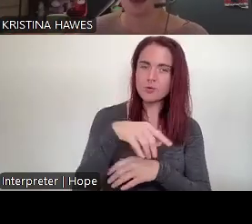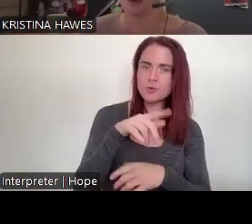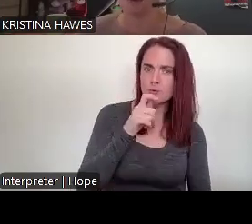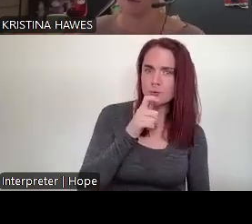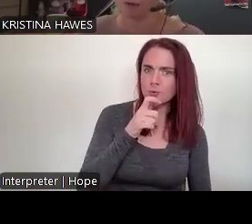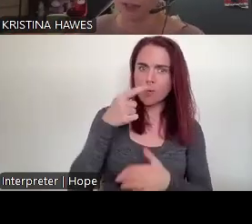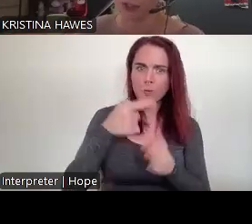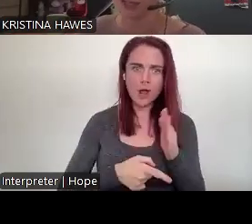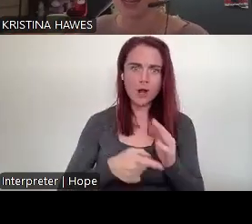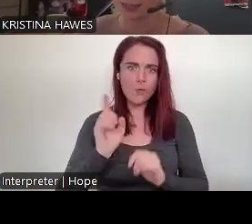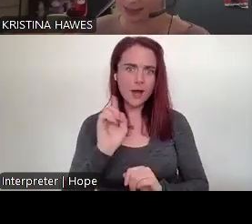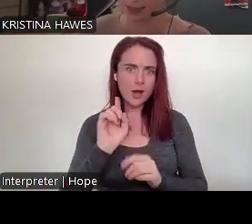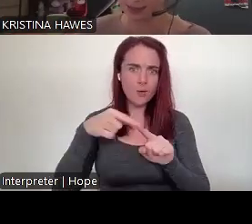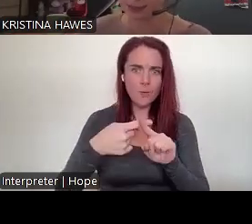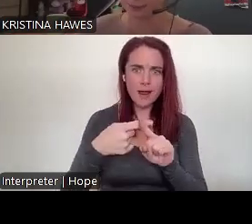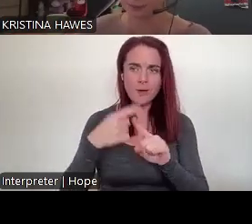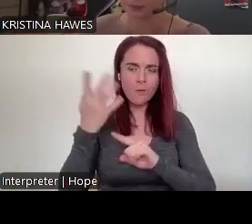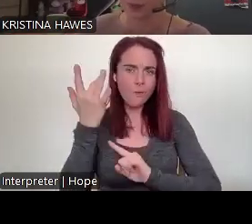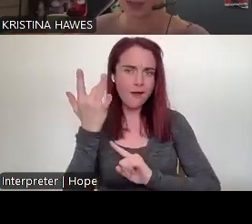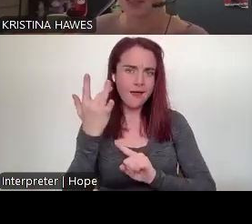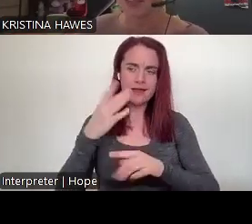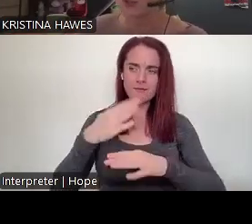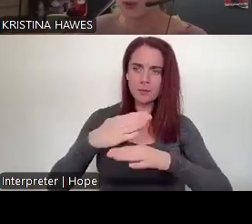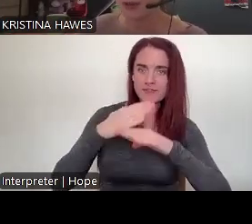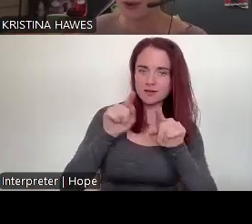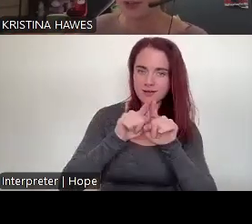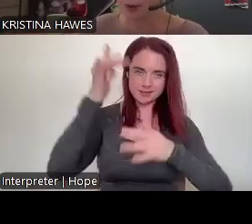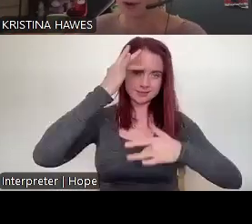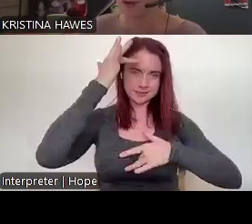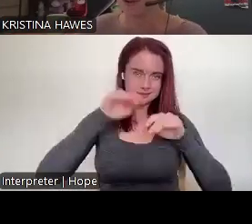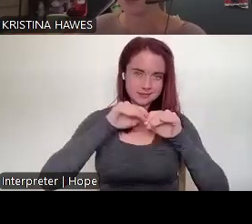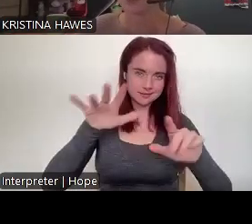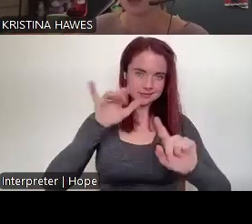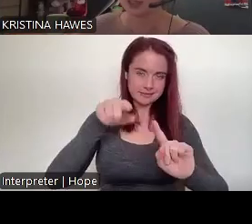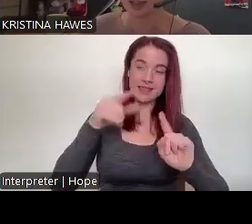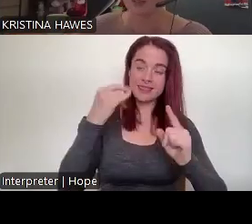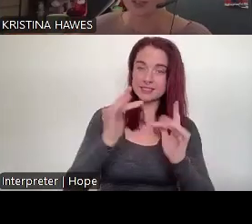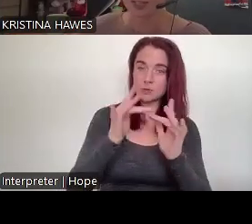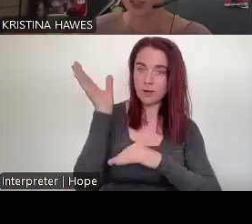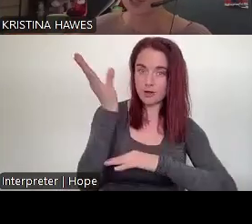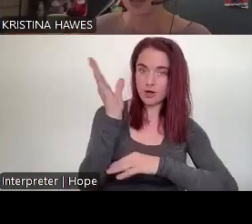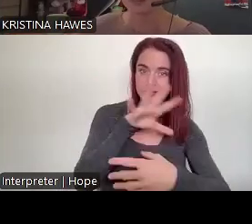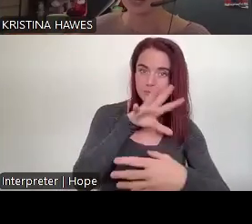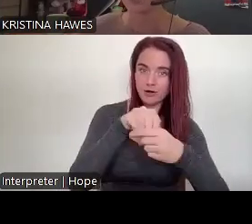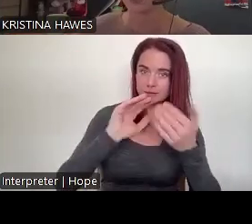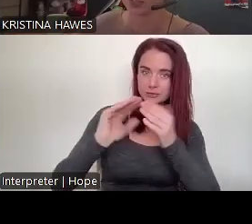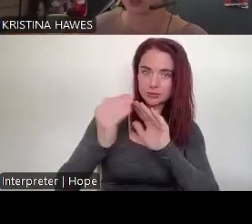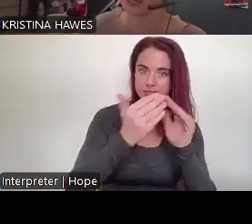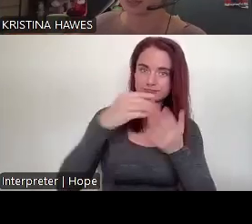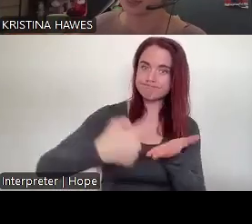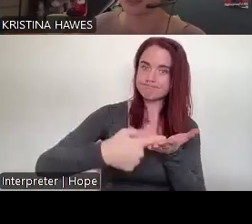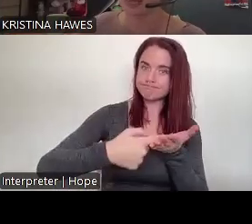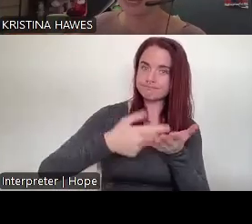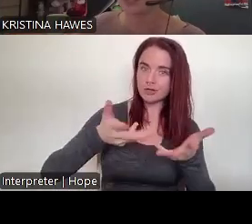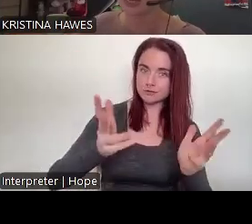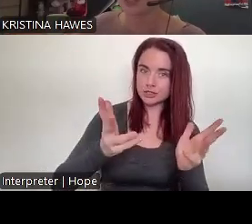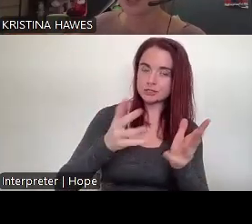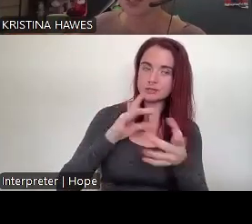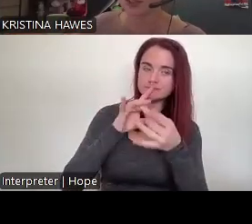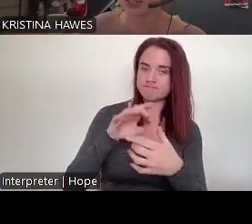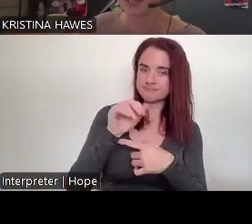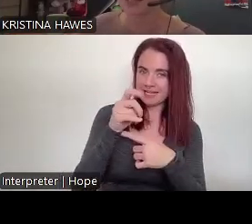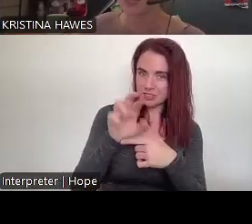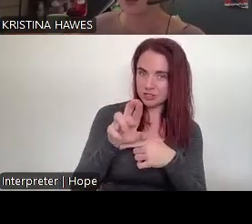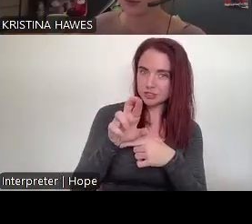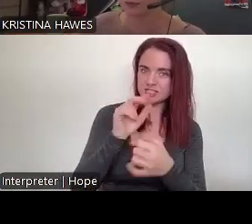why, how of prevention and disease. This webinar is part of our Community Conversations on Cancer series, an